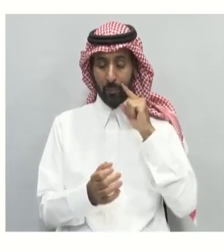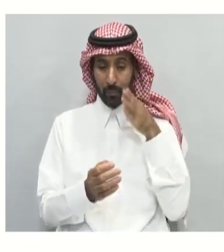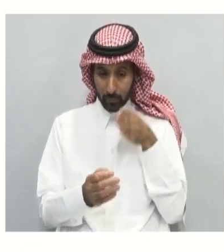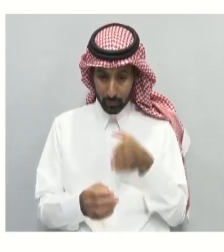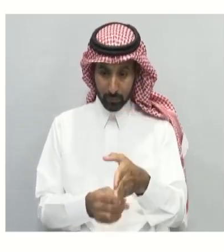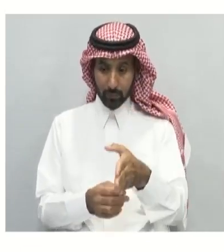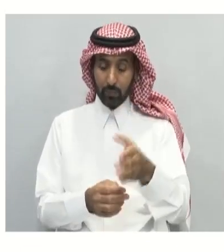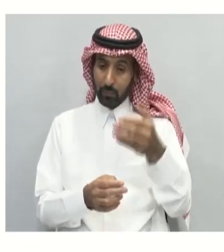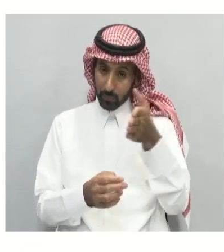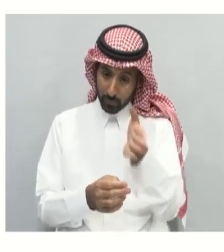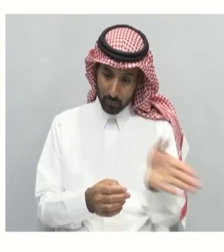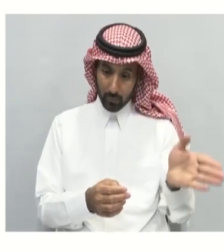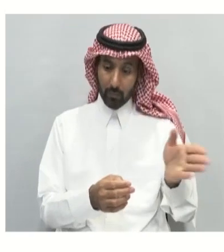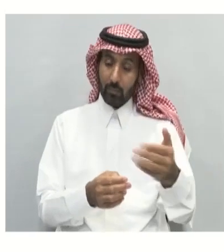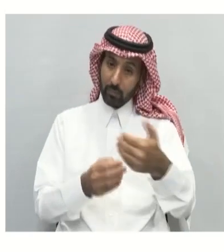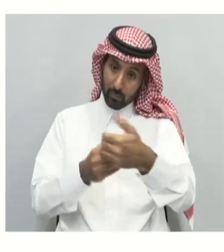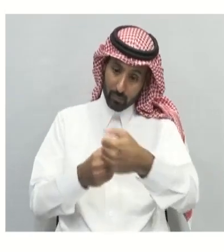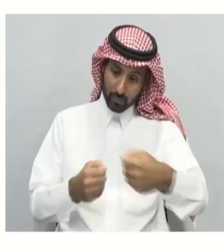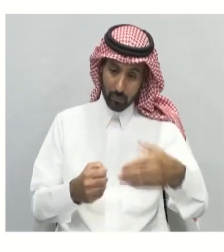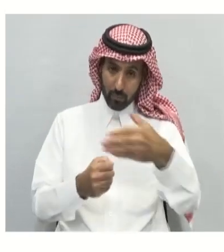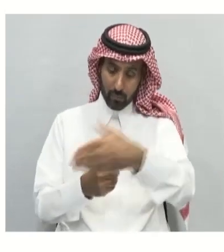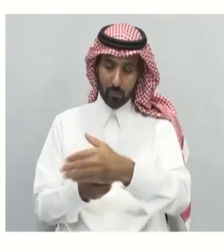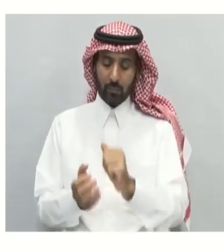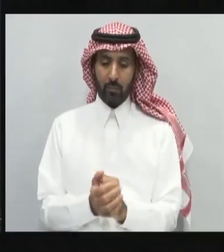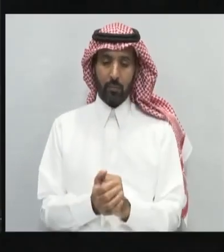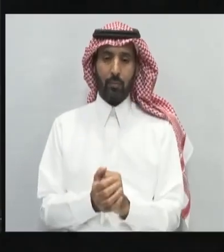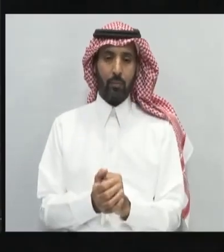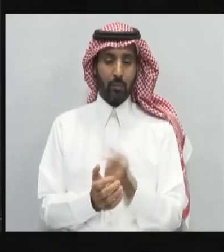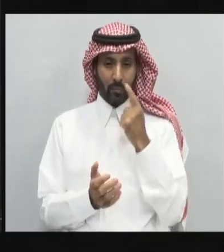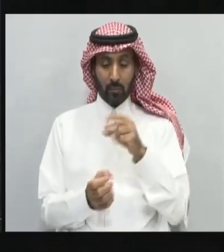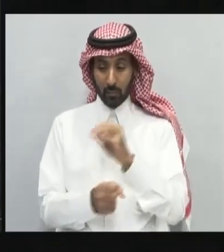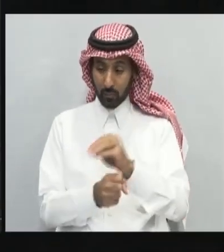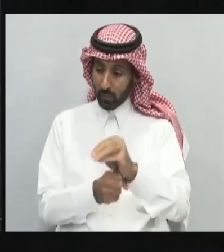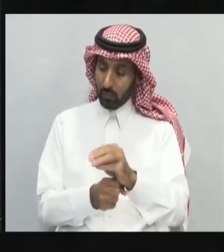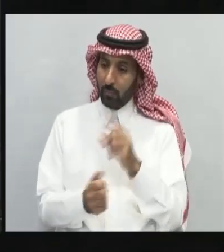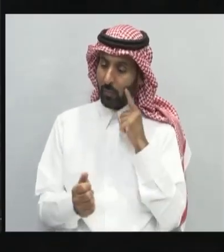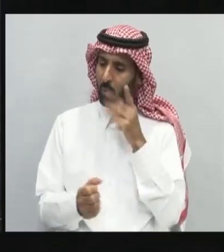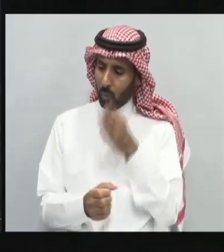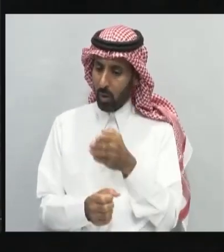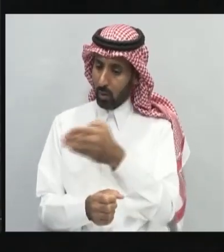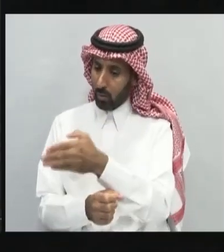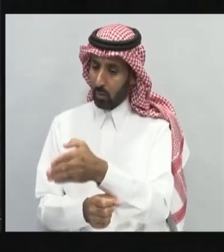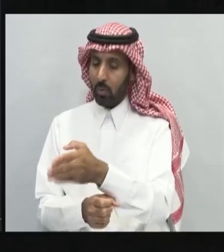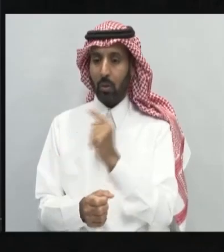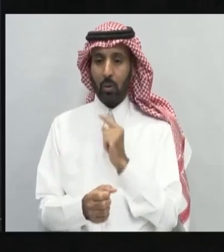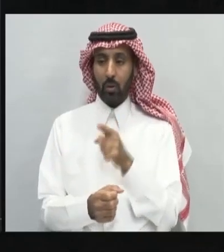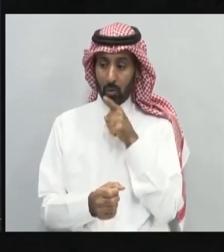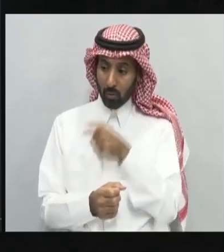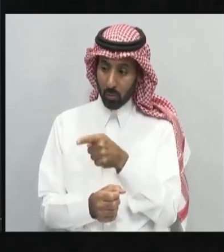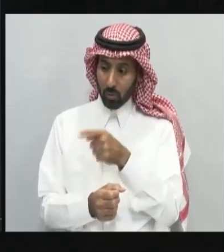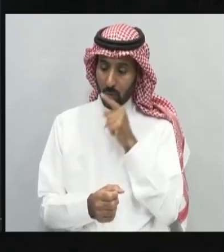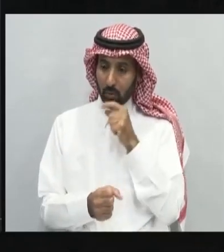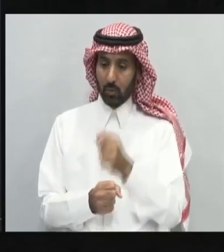continue, enter, and take the first right. When you are giving directions, you will not say you will